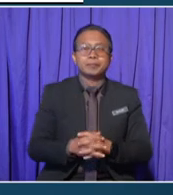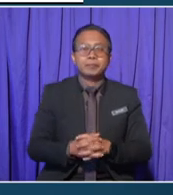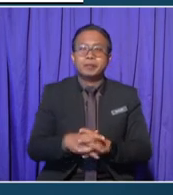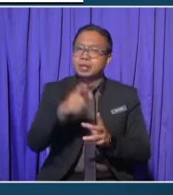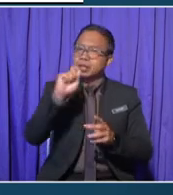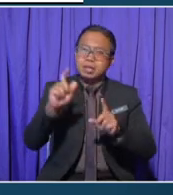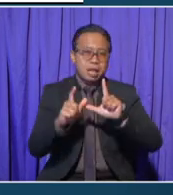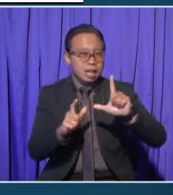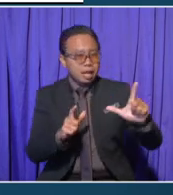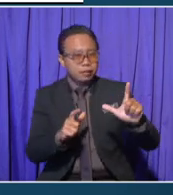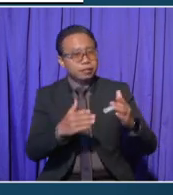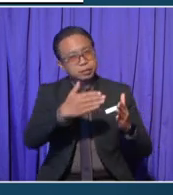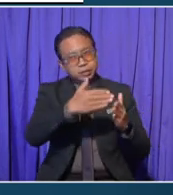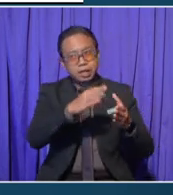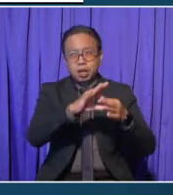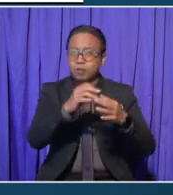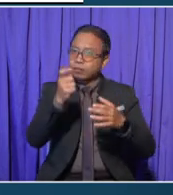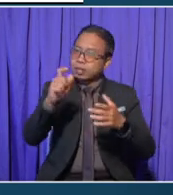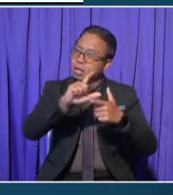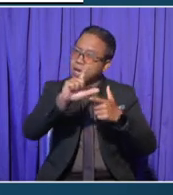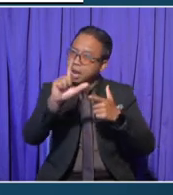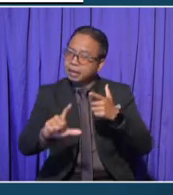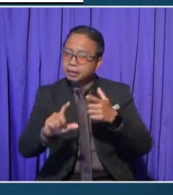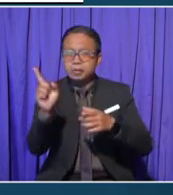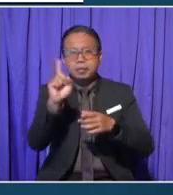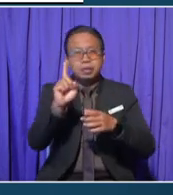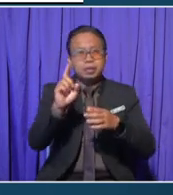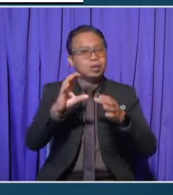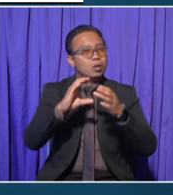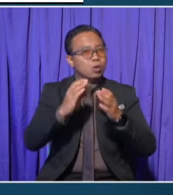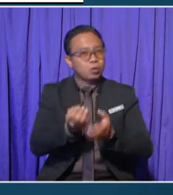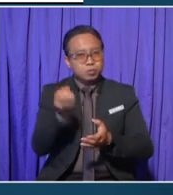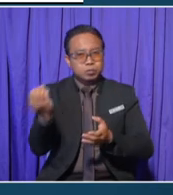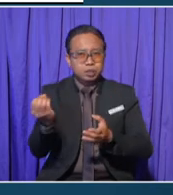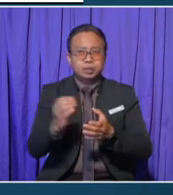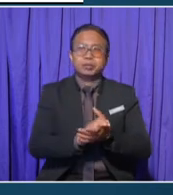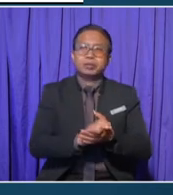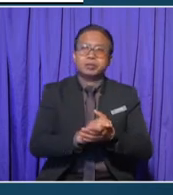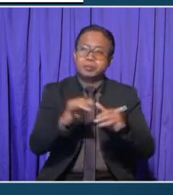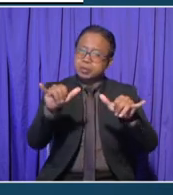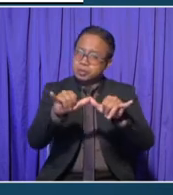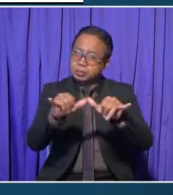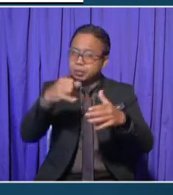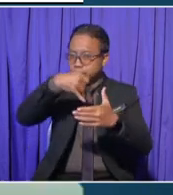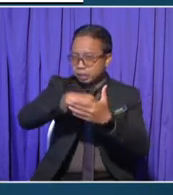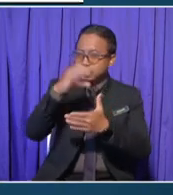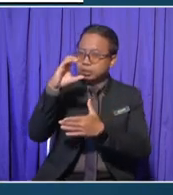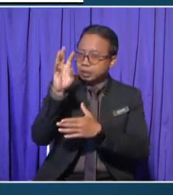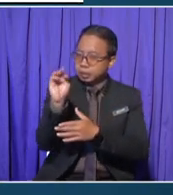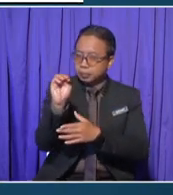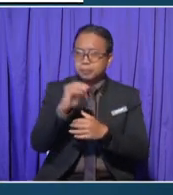The left side of the line where the object ends will be its measurement in